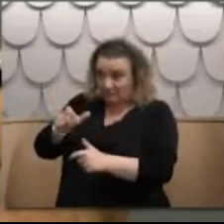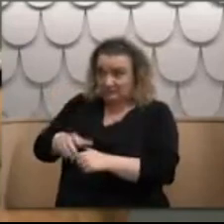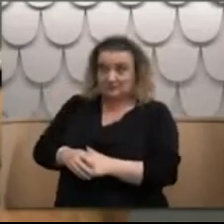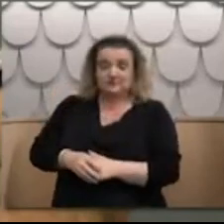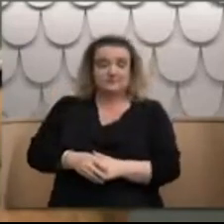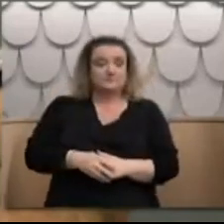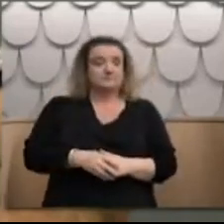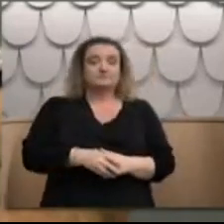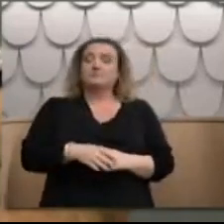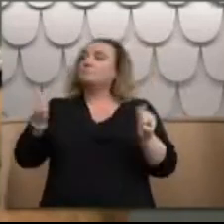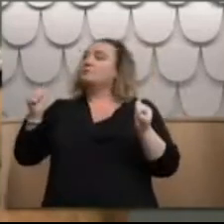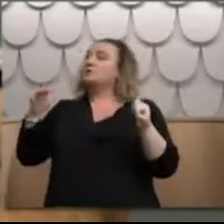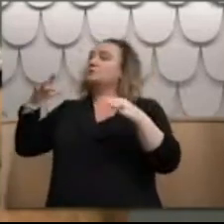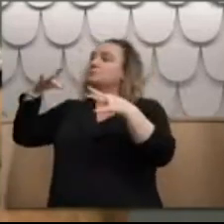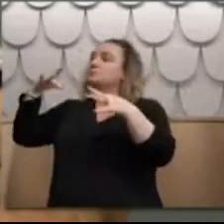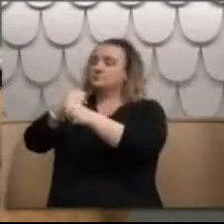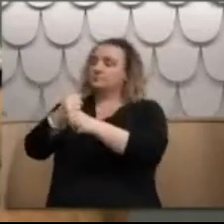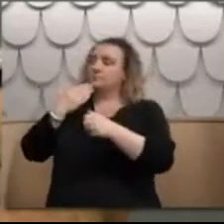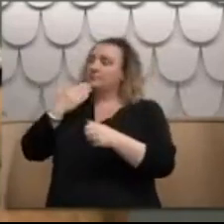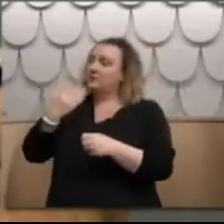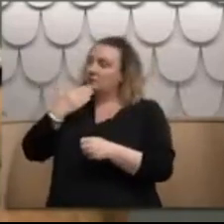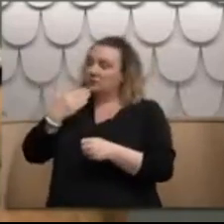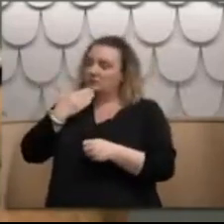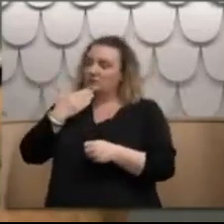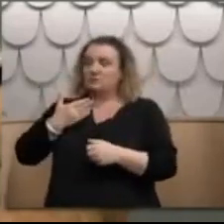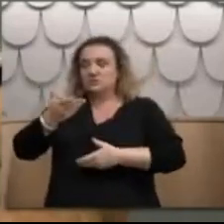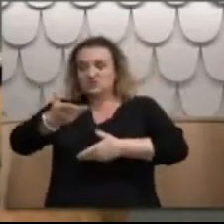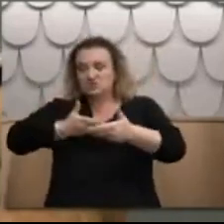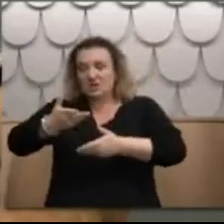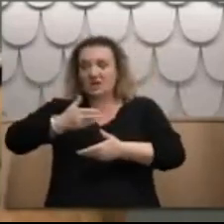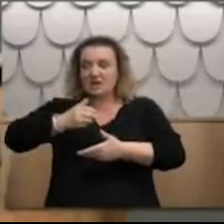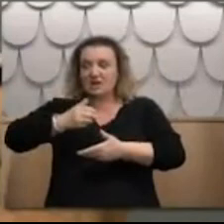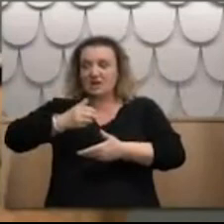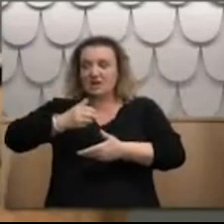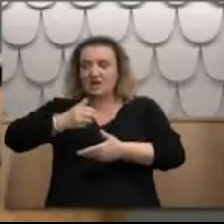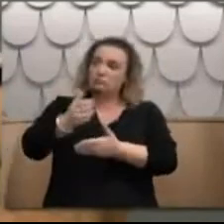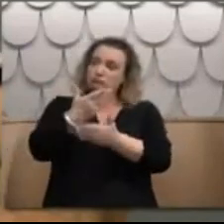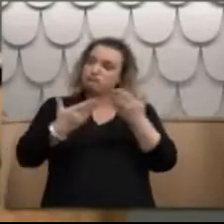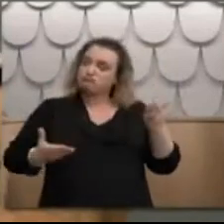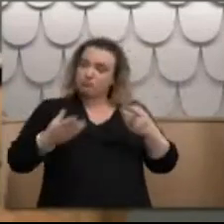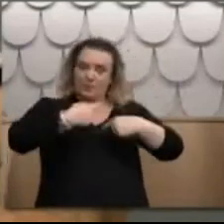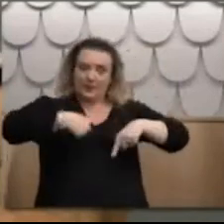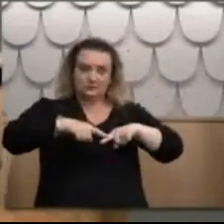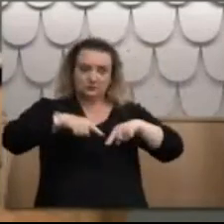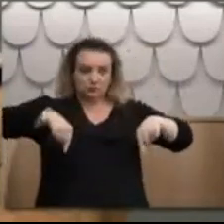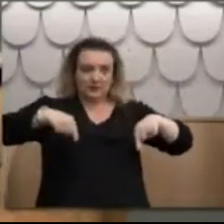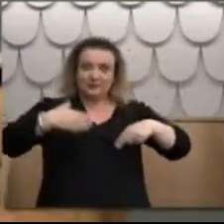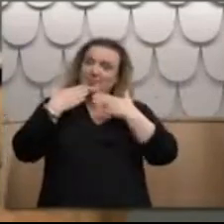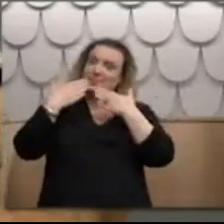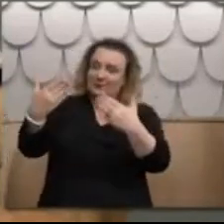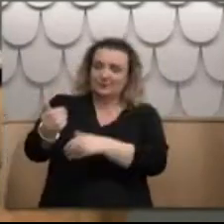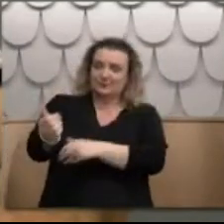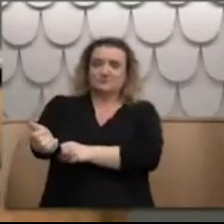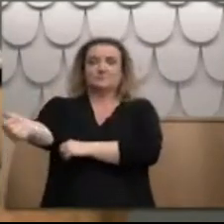Well, kua mutu tātai wa kōrero. Thank you for sharing your kōrero with us today. You're